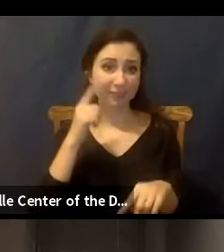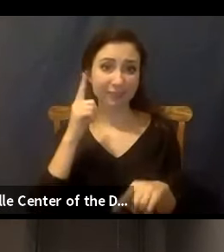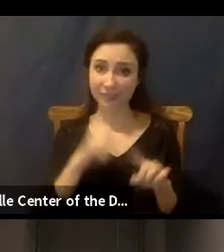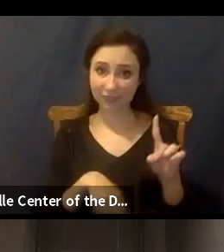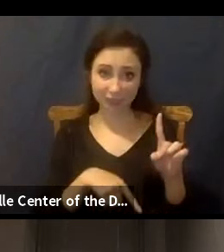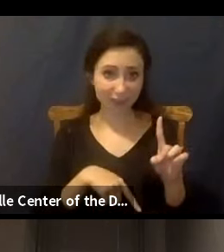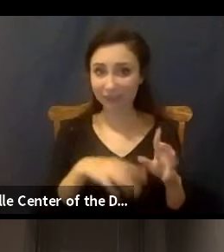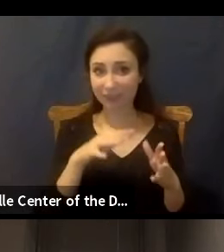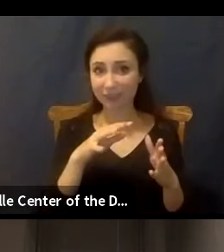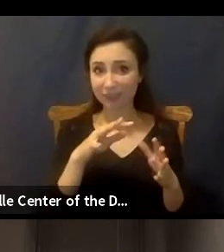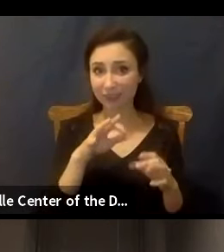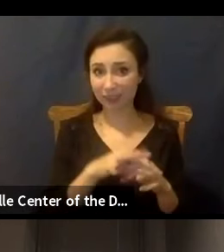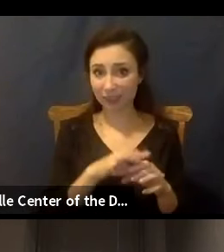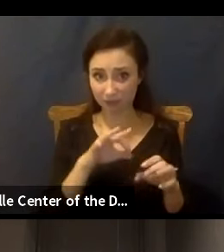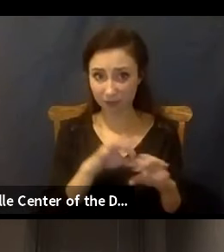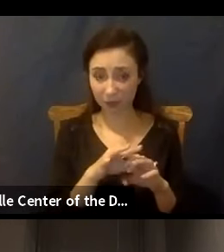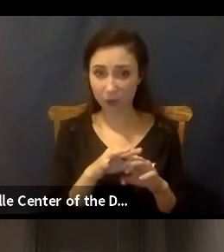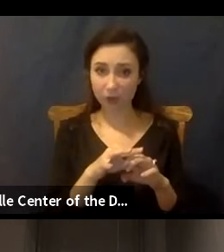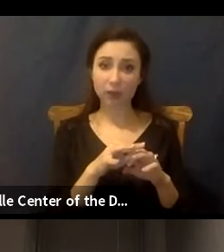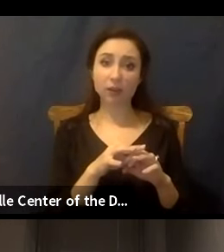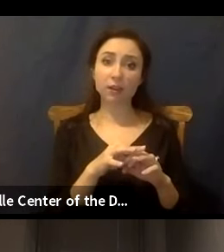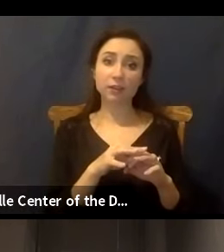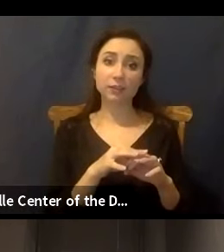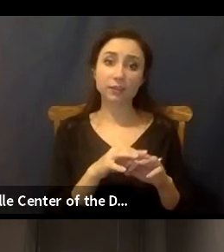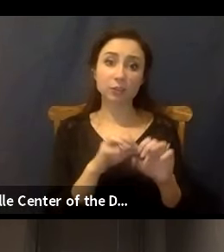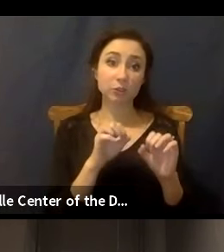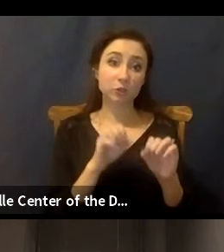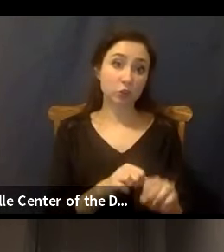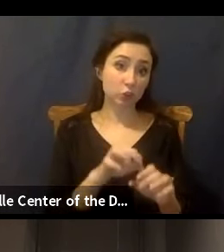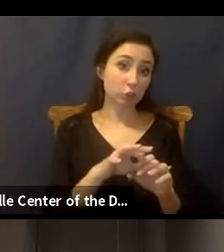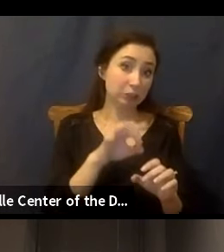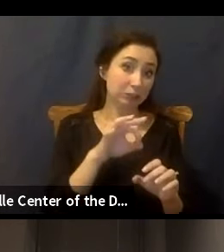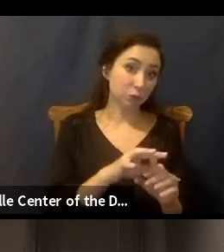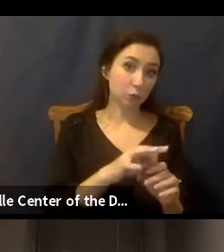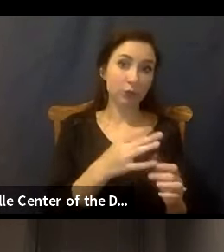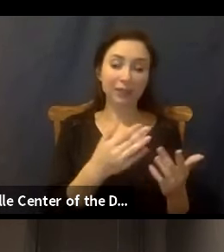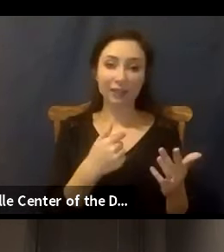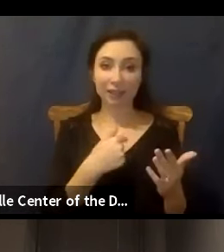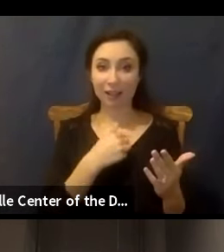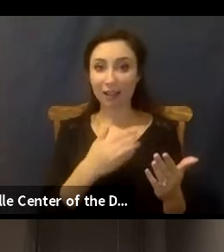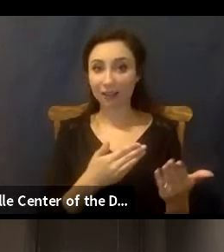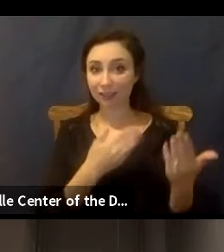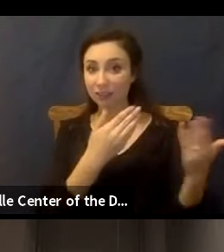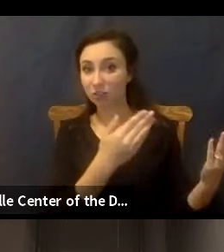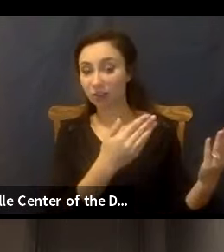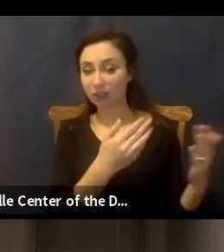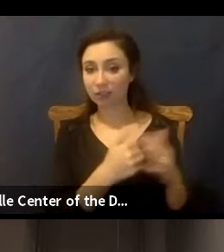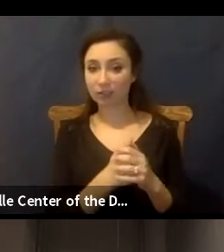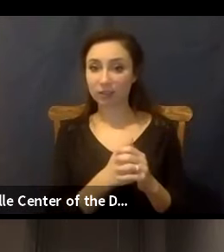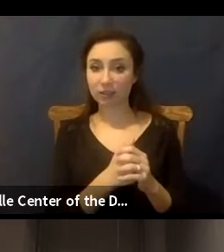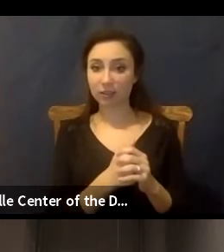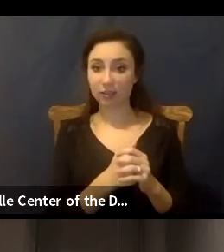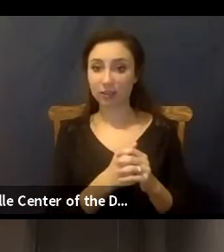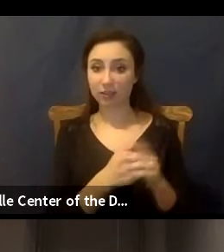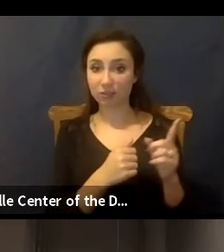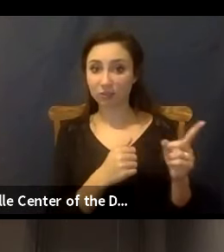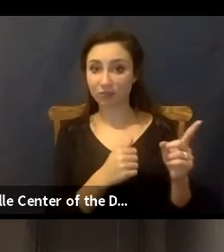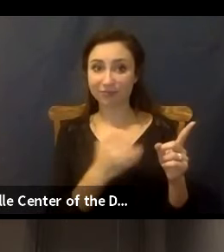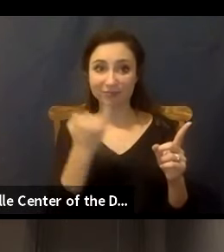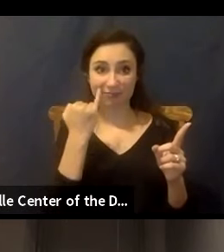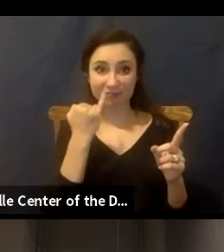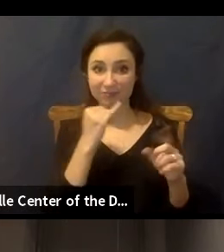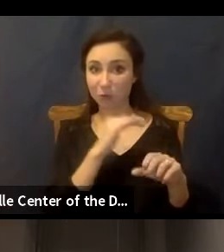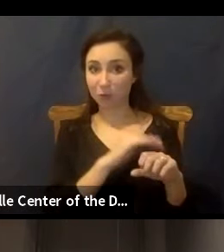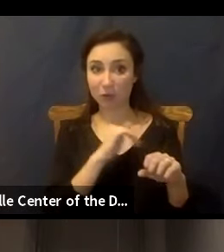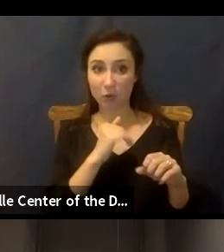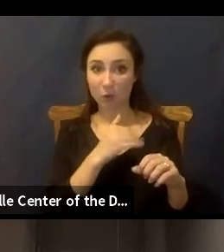vote, and she could vote. And I would suggest that she be called as a member